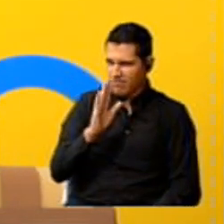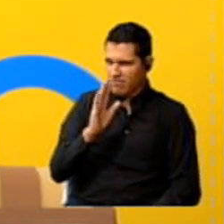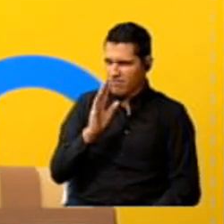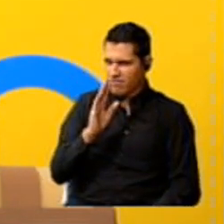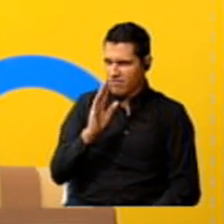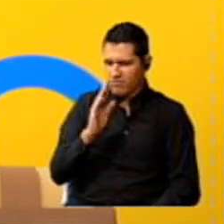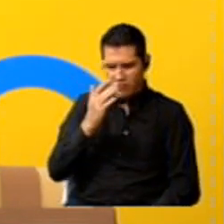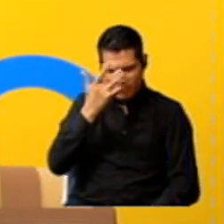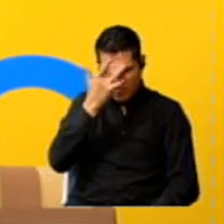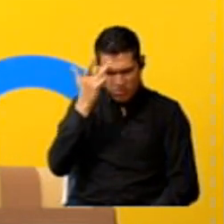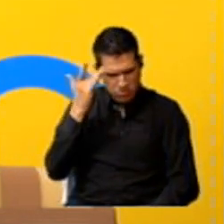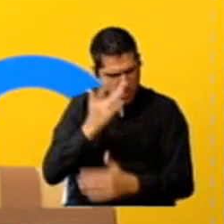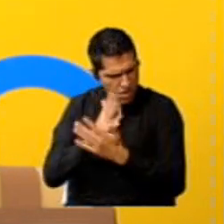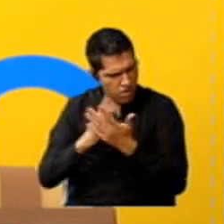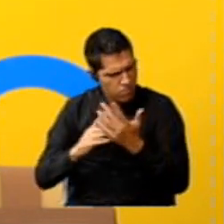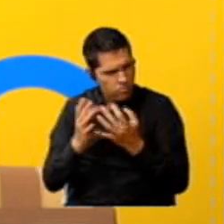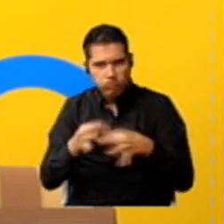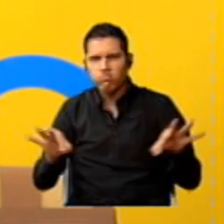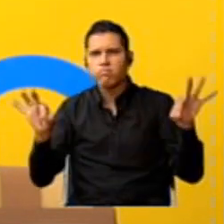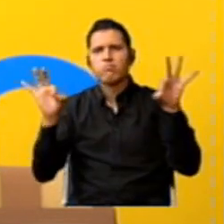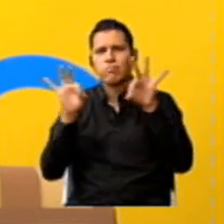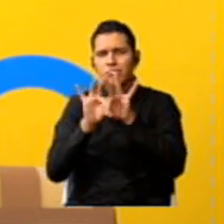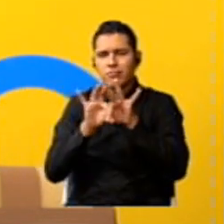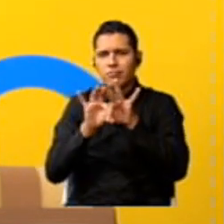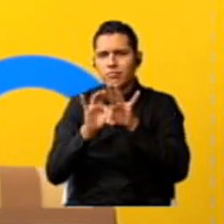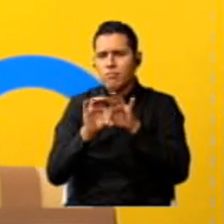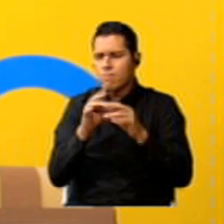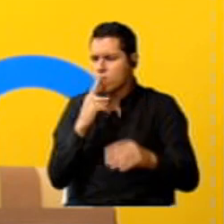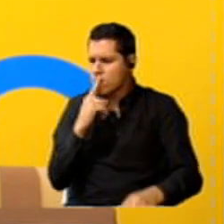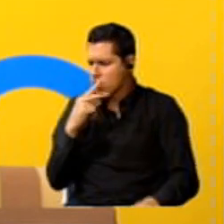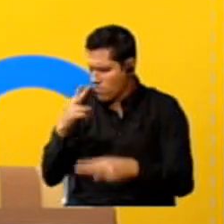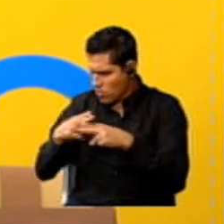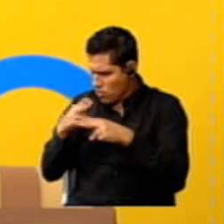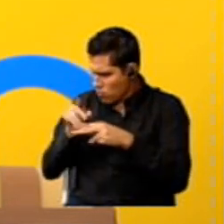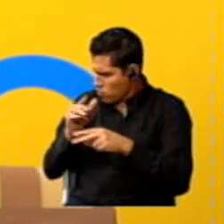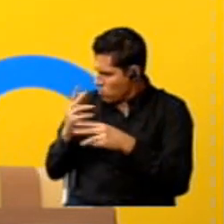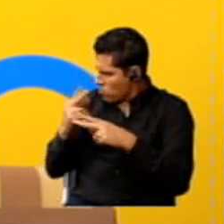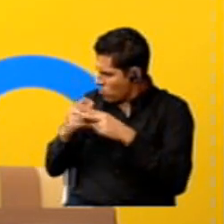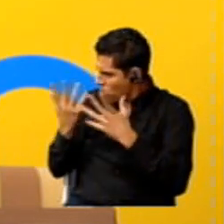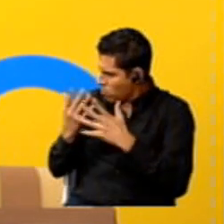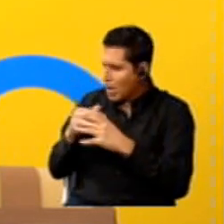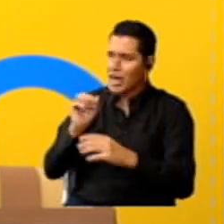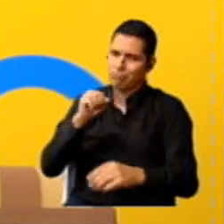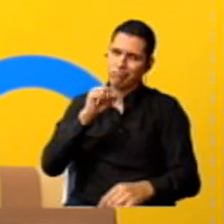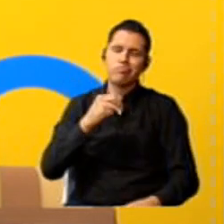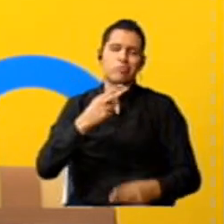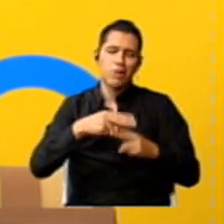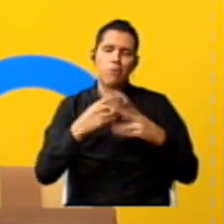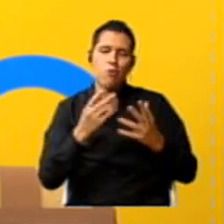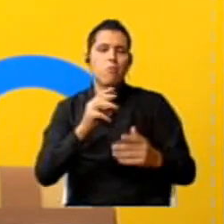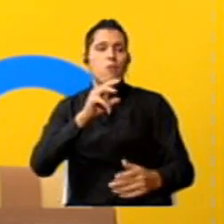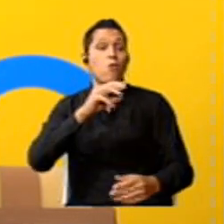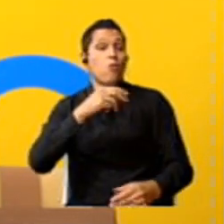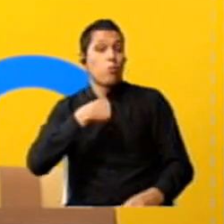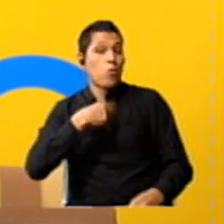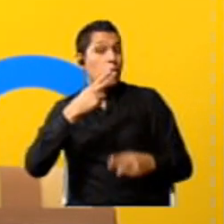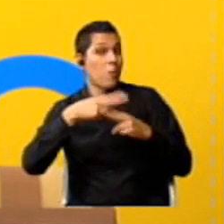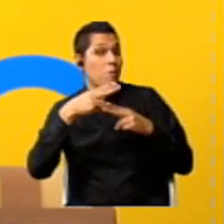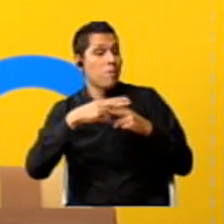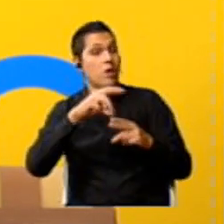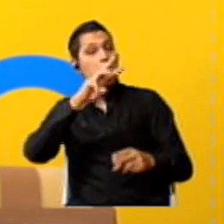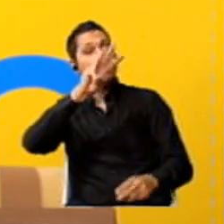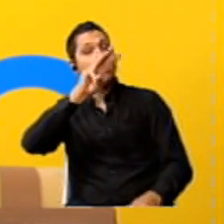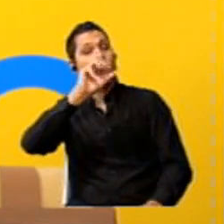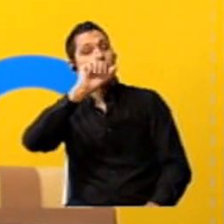forgot something very important. What's your name? Oh, yeah. My name is